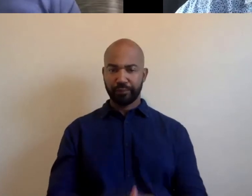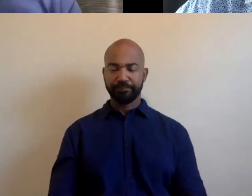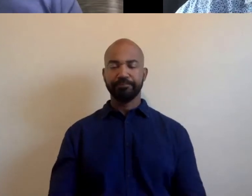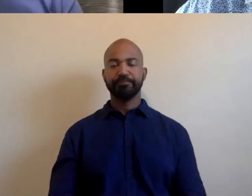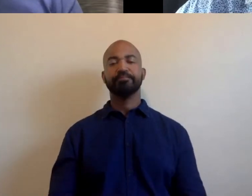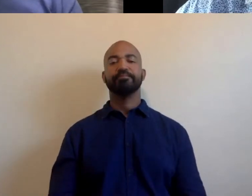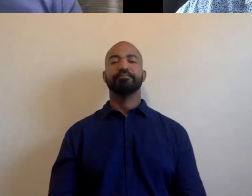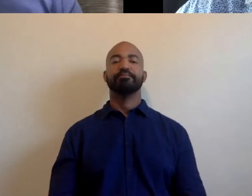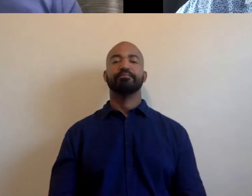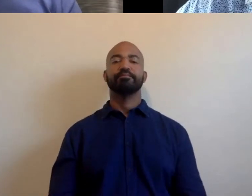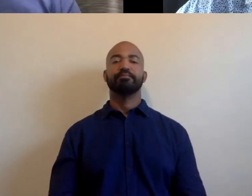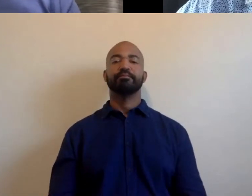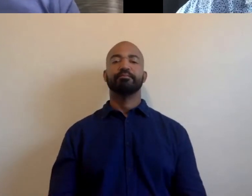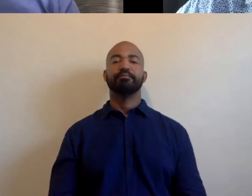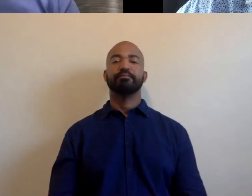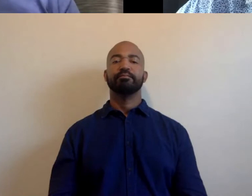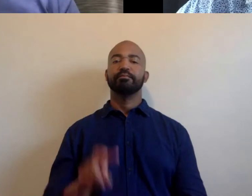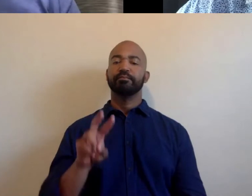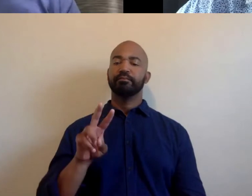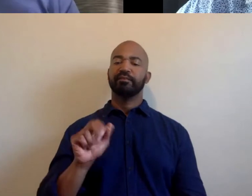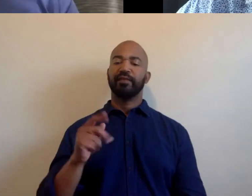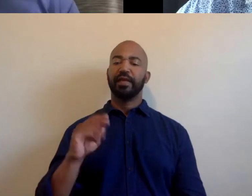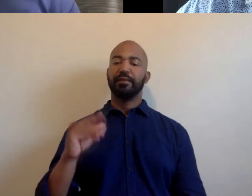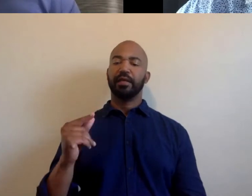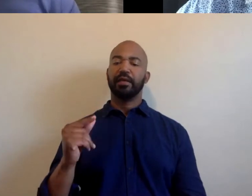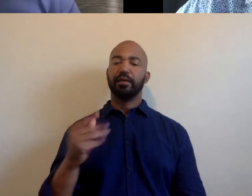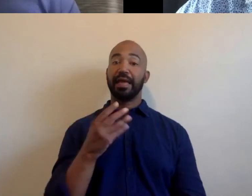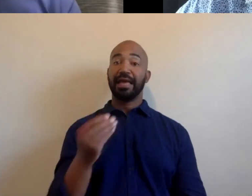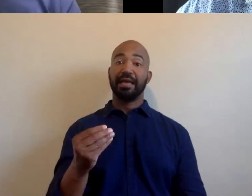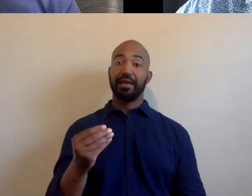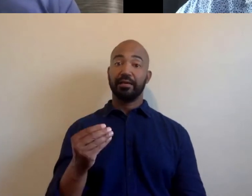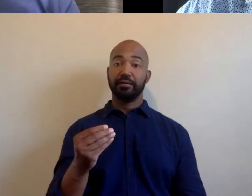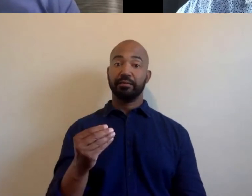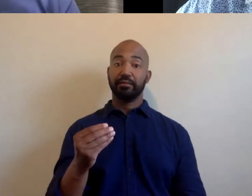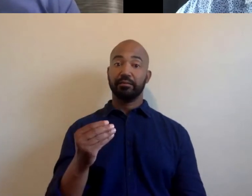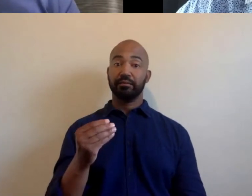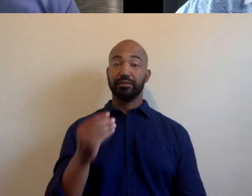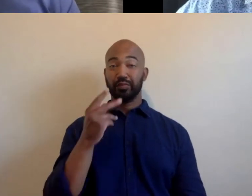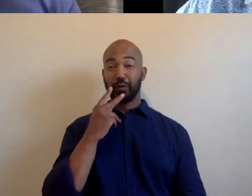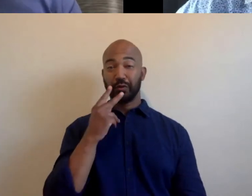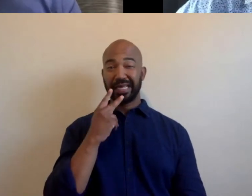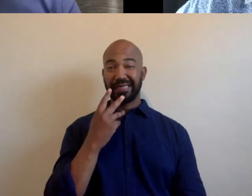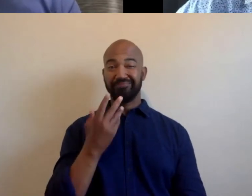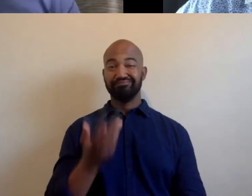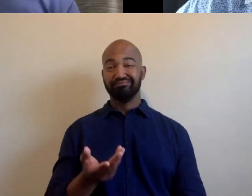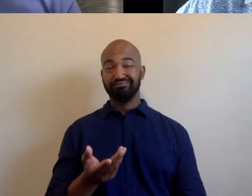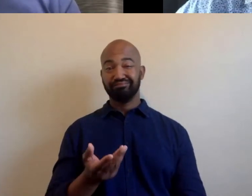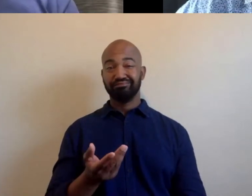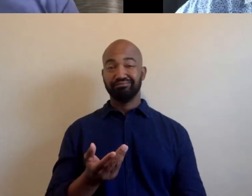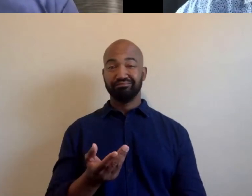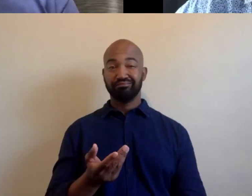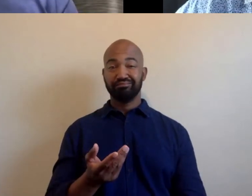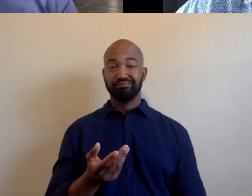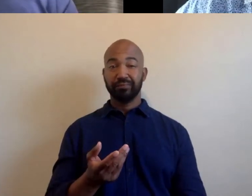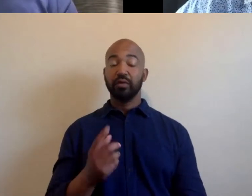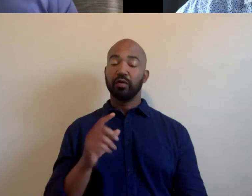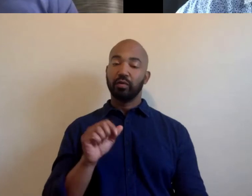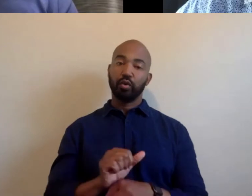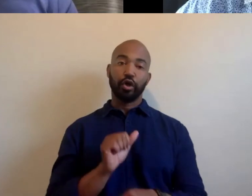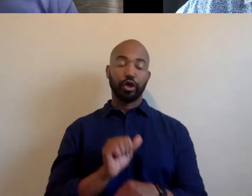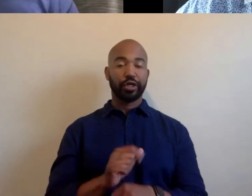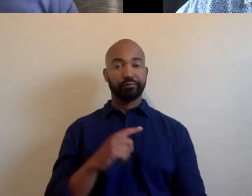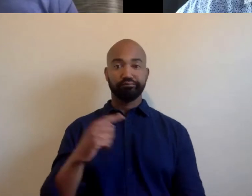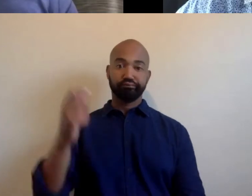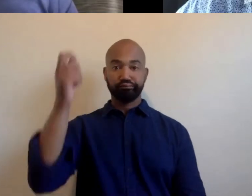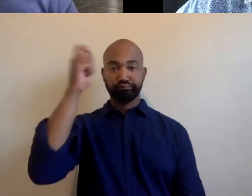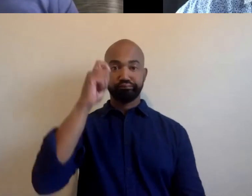to vaping and smoking, great question. I put my hat on and I'm like, well, between the years of